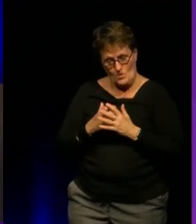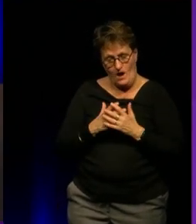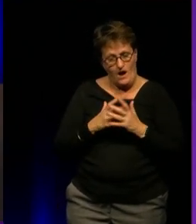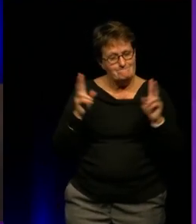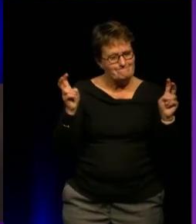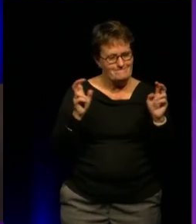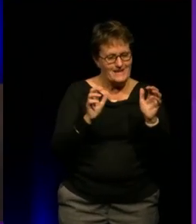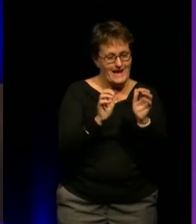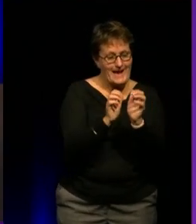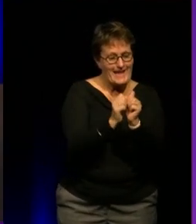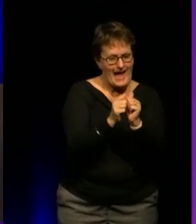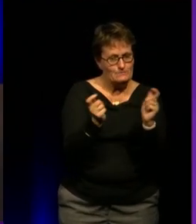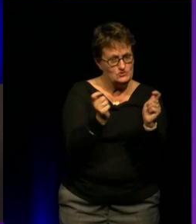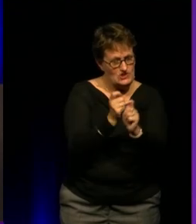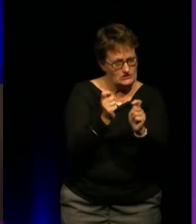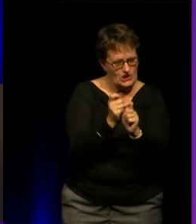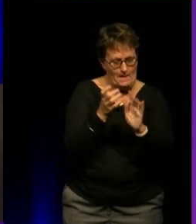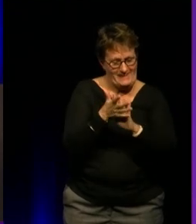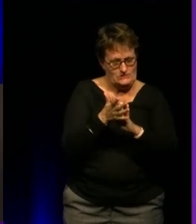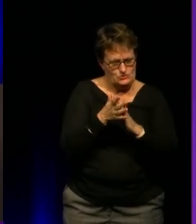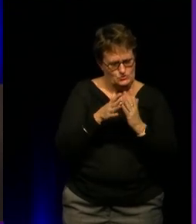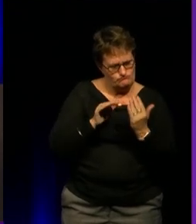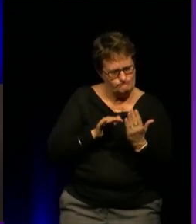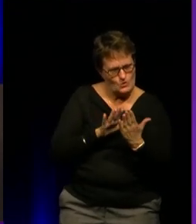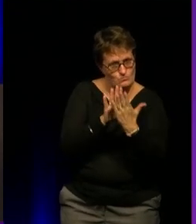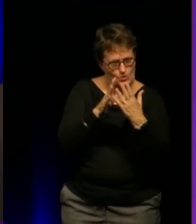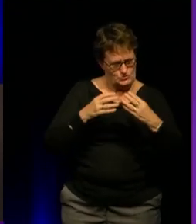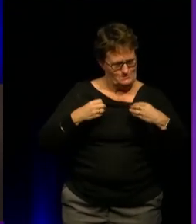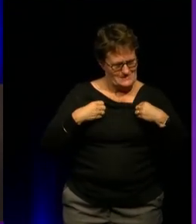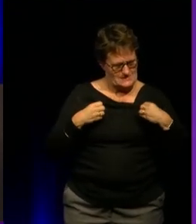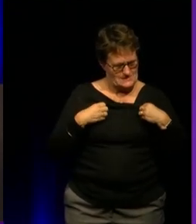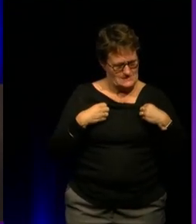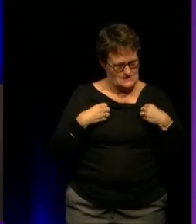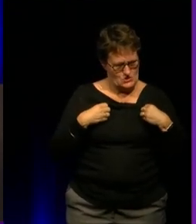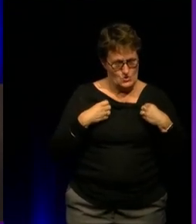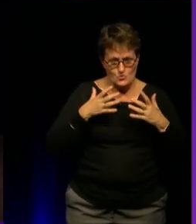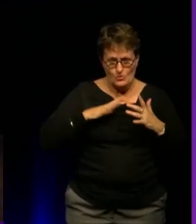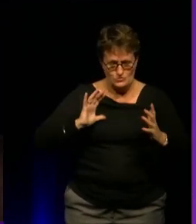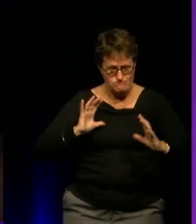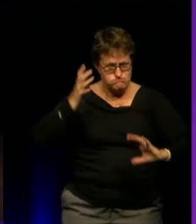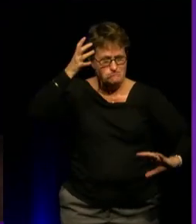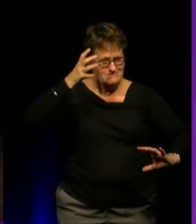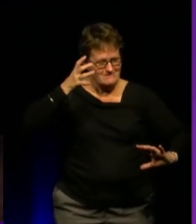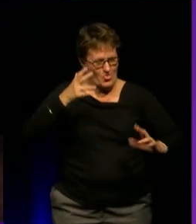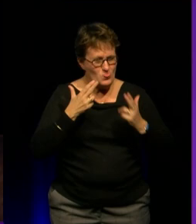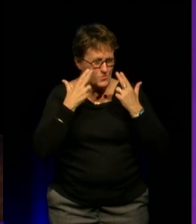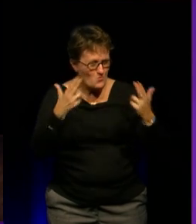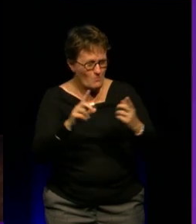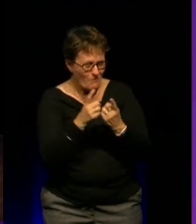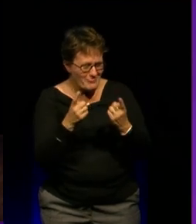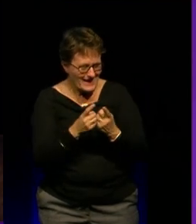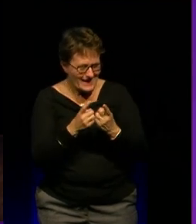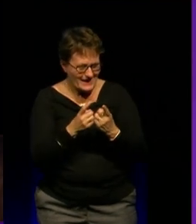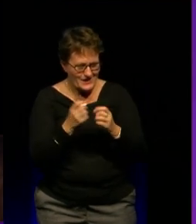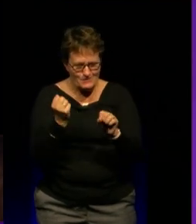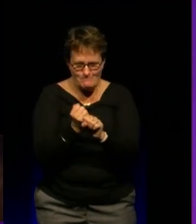the game changer is one who approaches business in a way that disrupts the status quo, challenges the norms, and creates a new way of